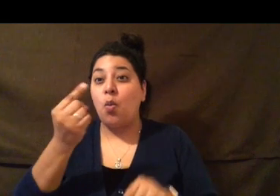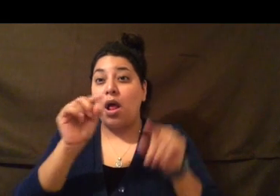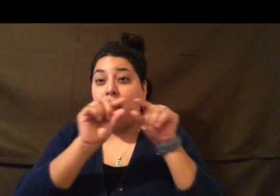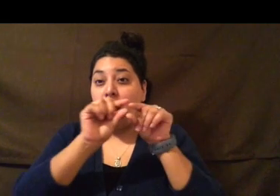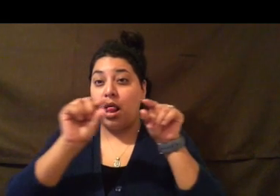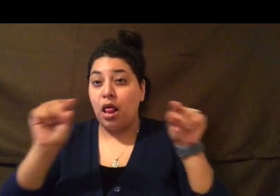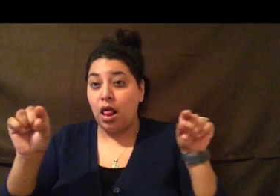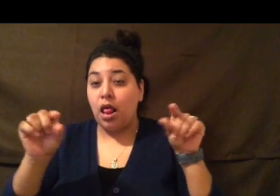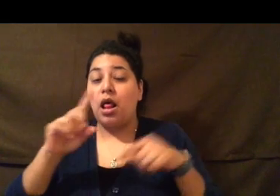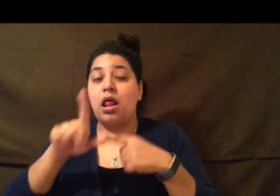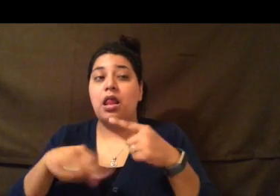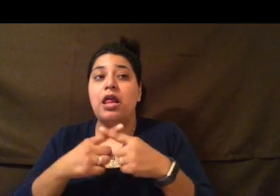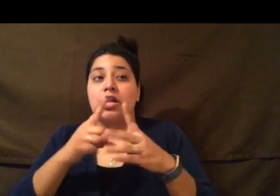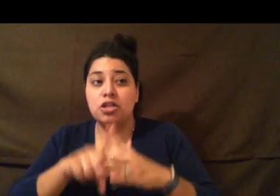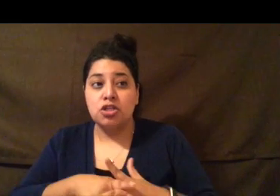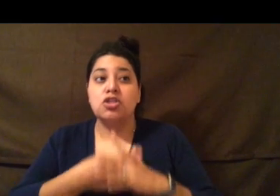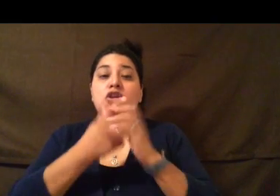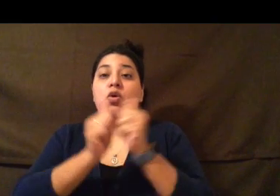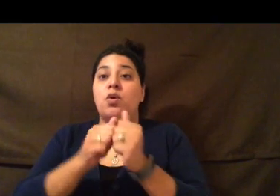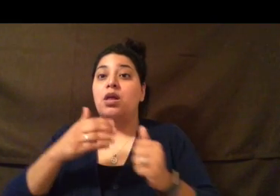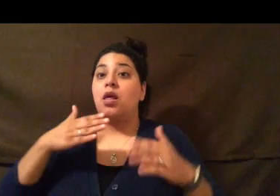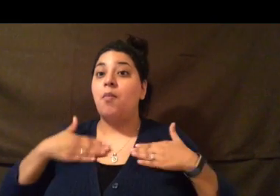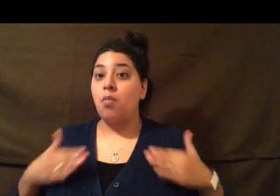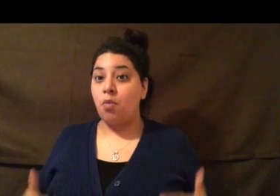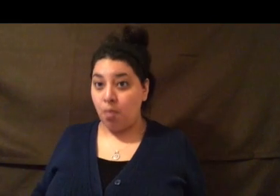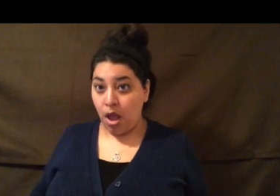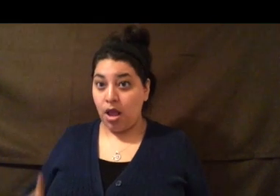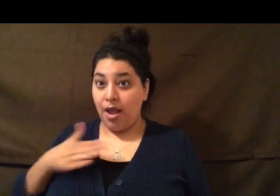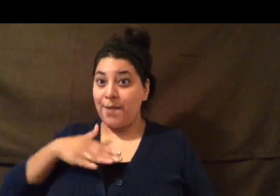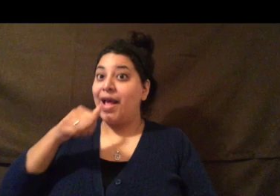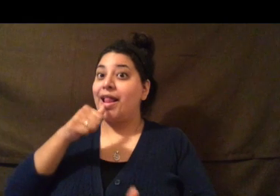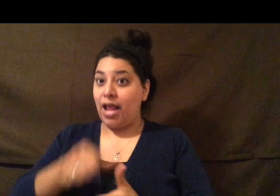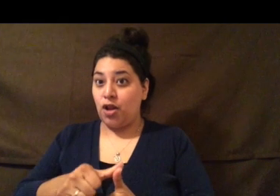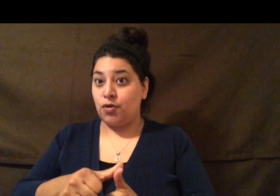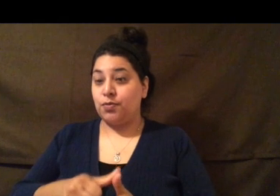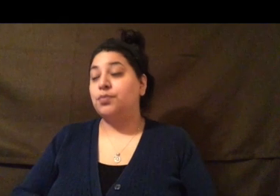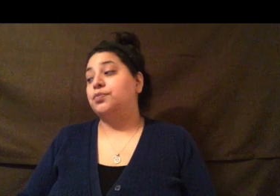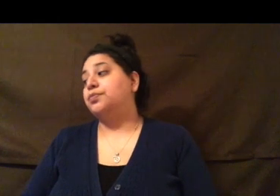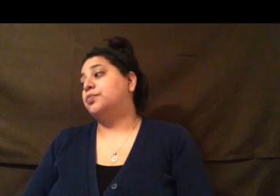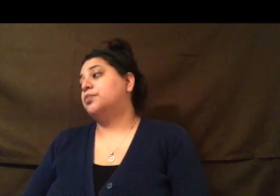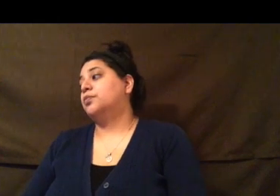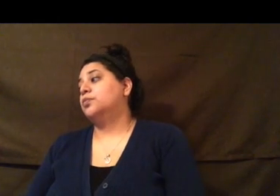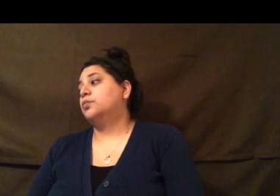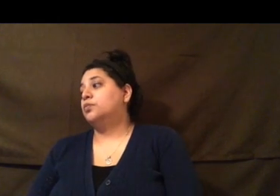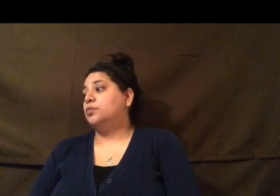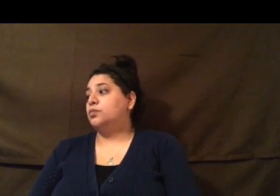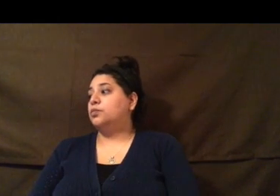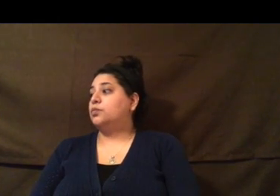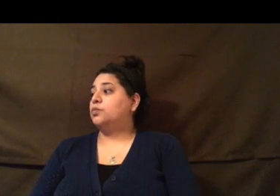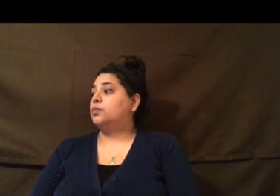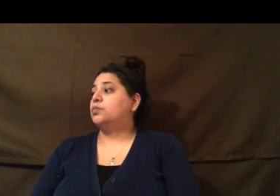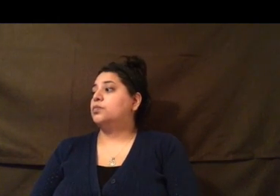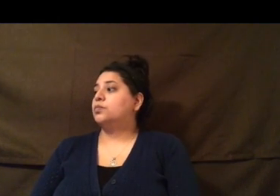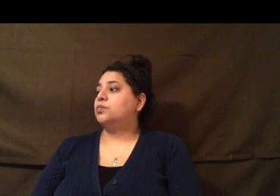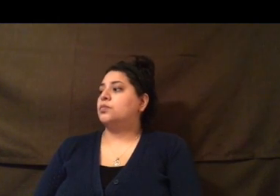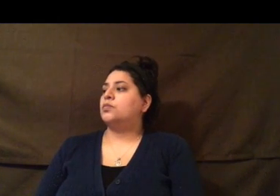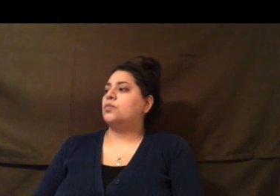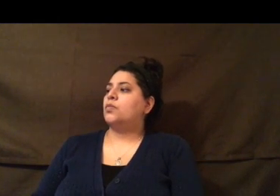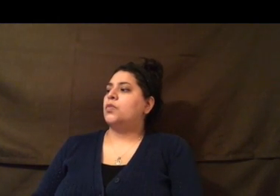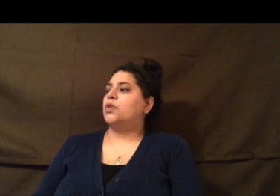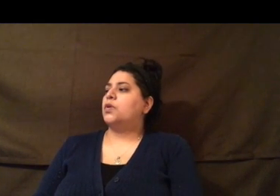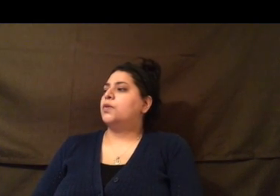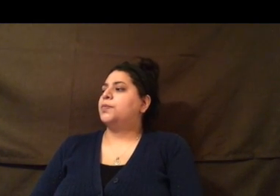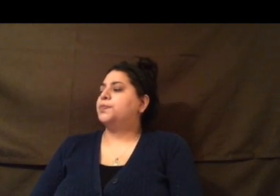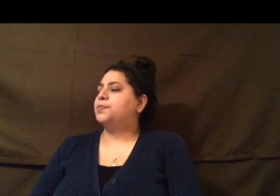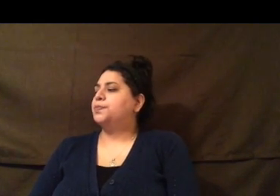a line, and I am going to start with the body of my text. All right? So I'm going to